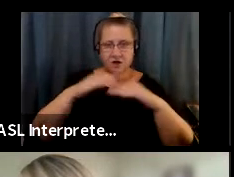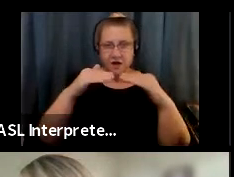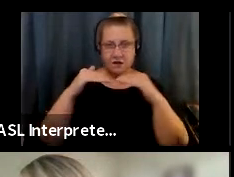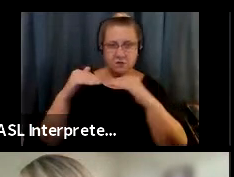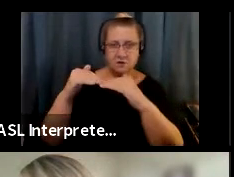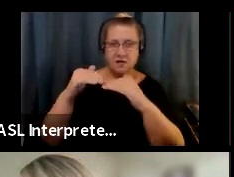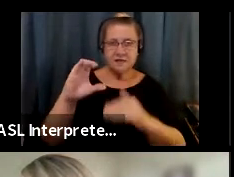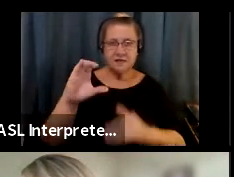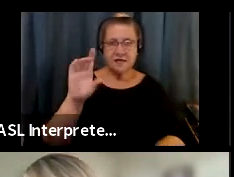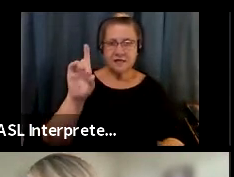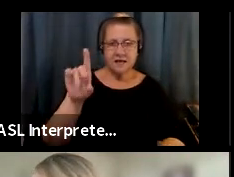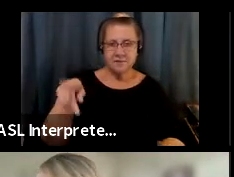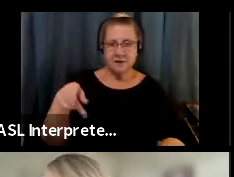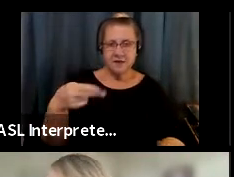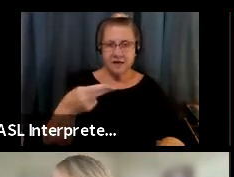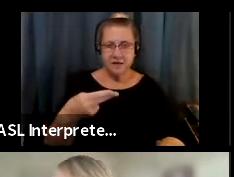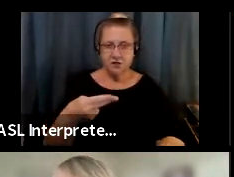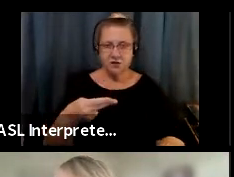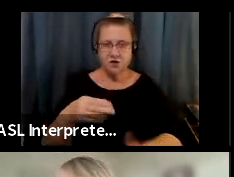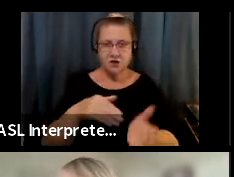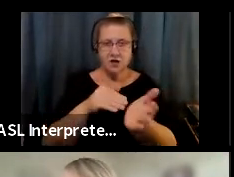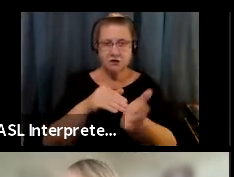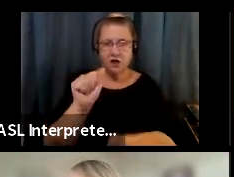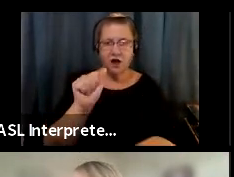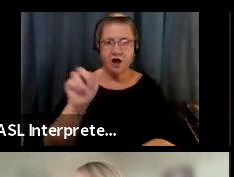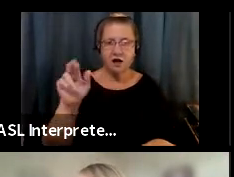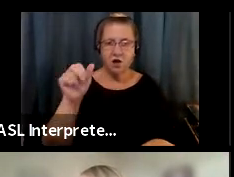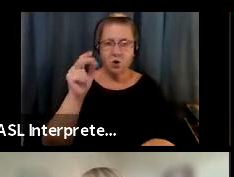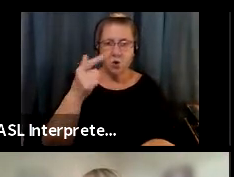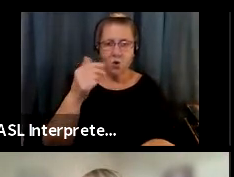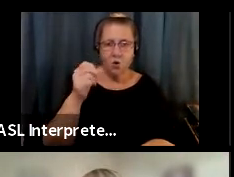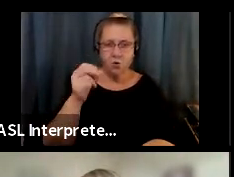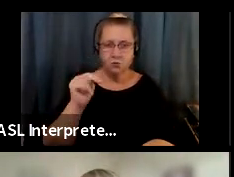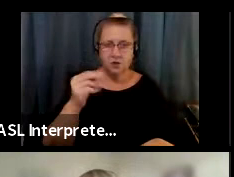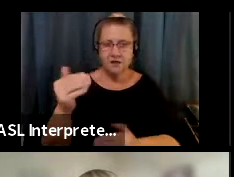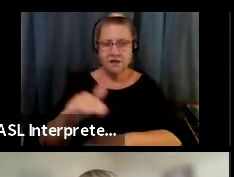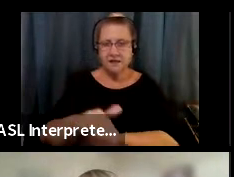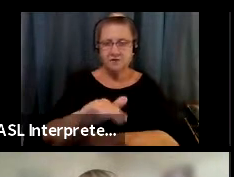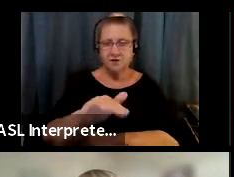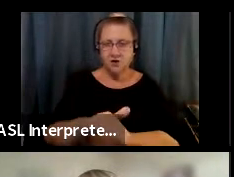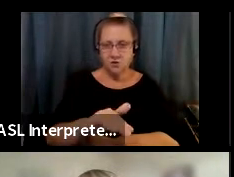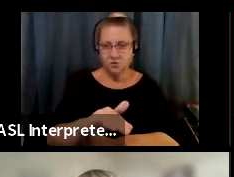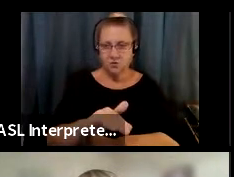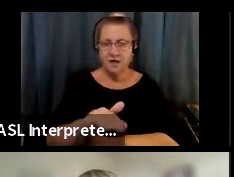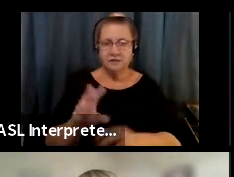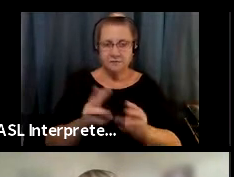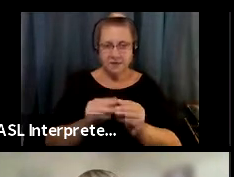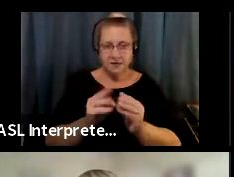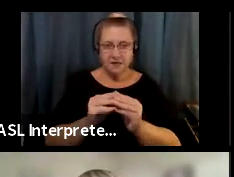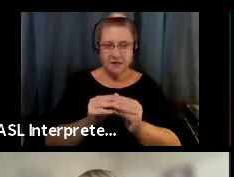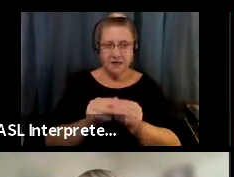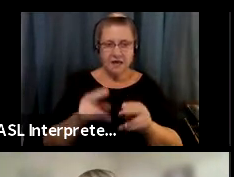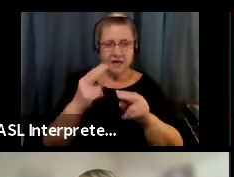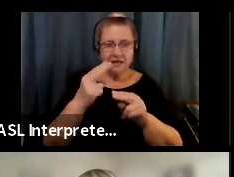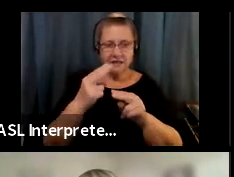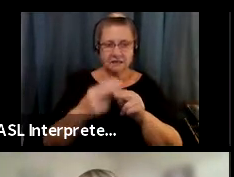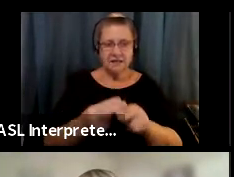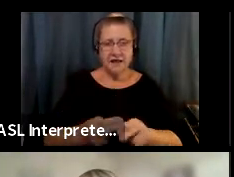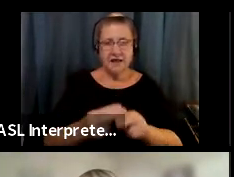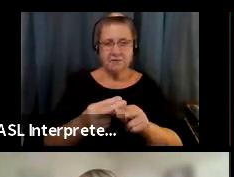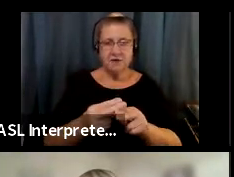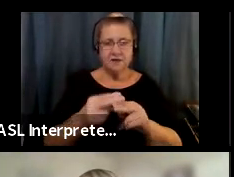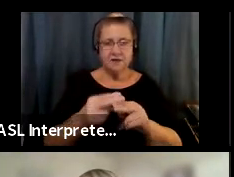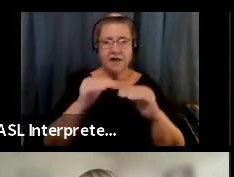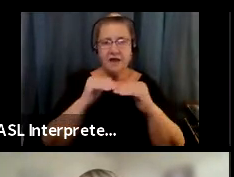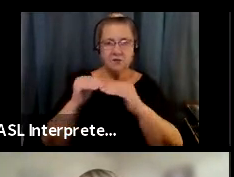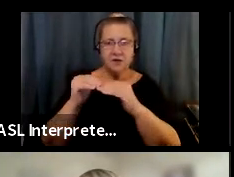CDPH director, Dr. Tomas Aragon, this afternoon at his Senate confirmation hearing, did name that equity and